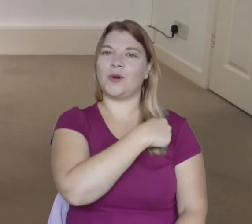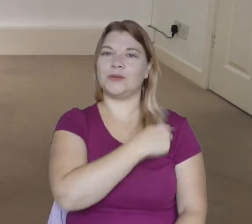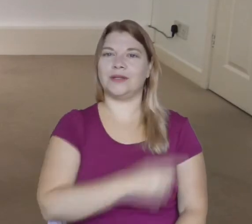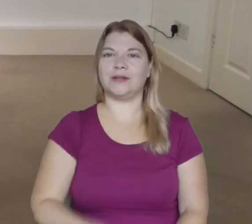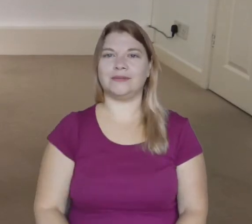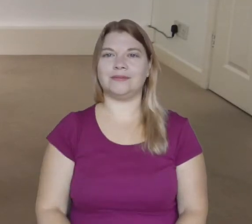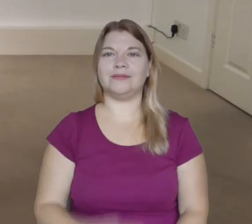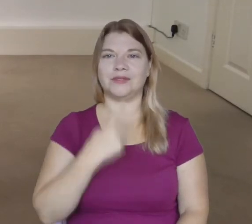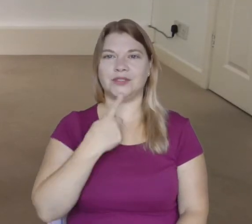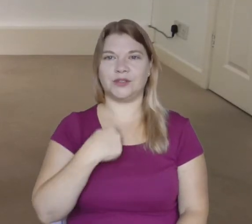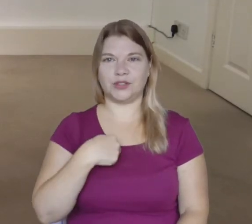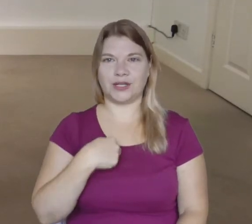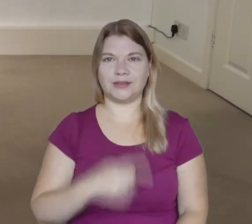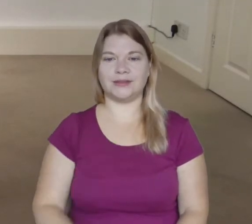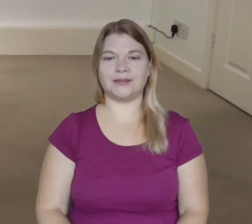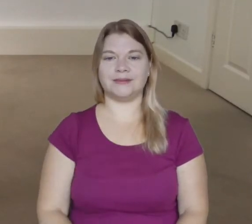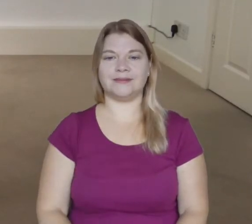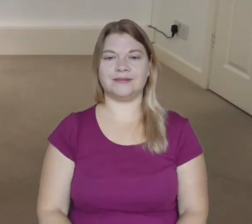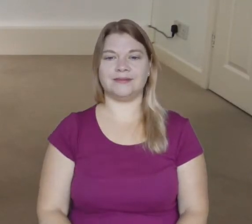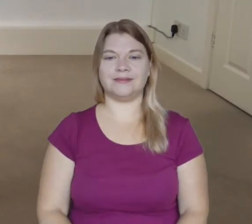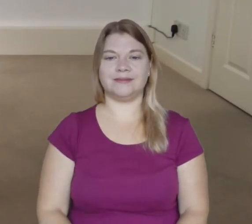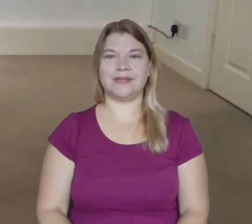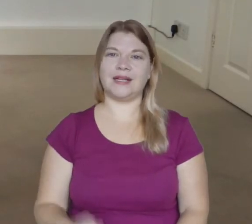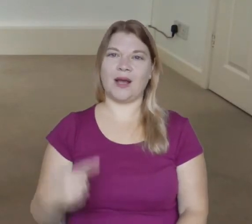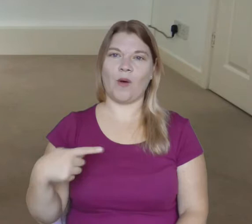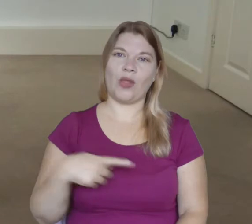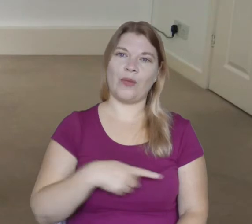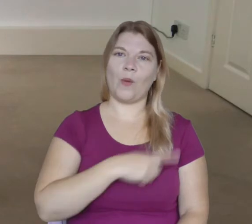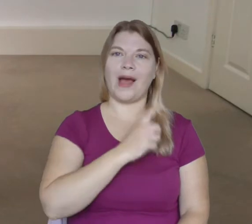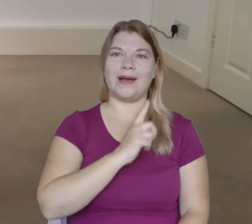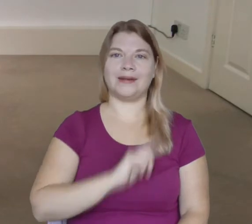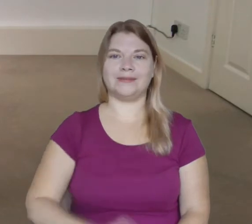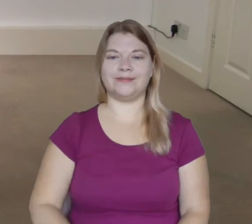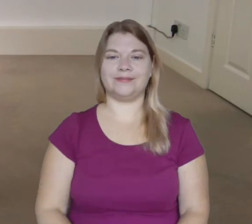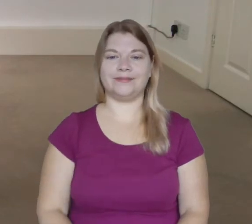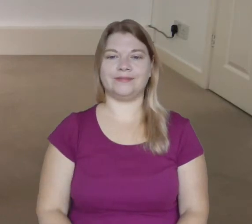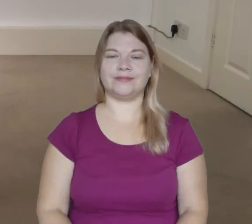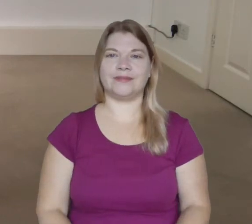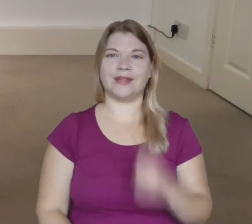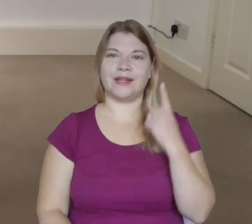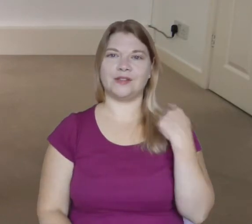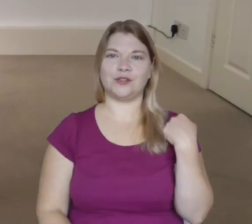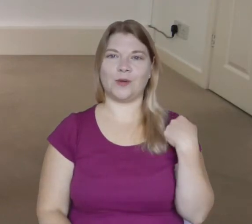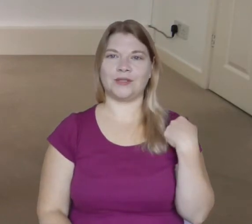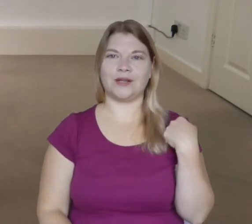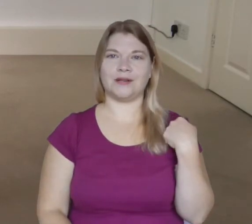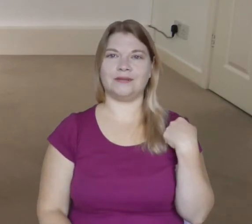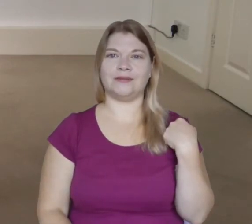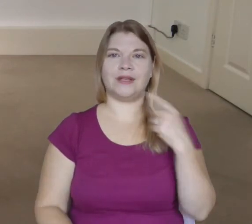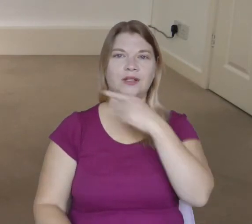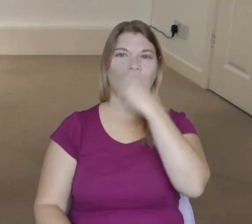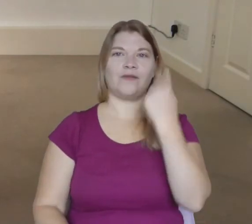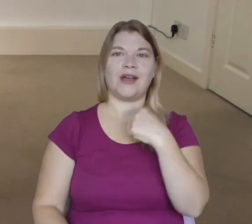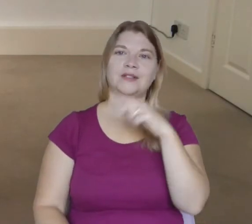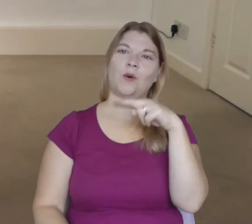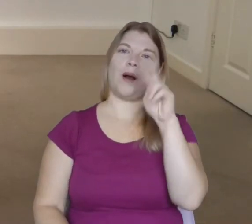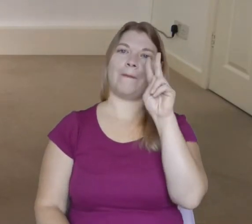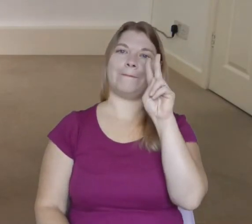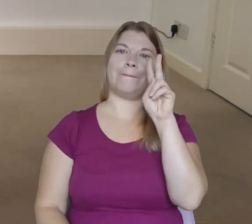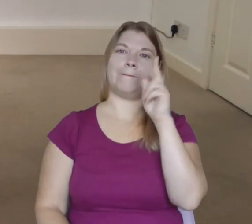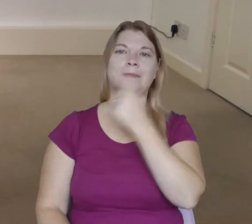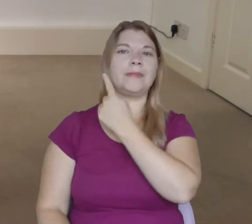shoulder, and chin to chest. And let's now go back the other way. Ear to shoulder, face to